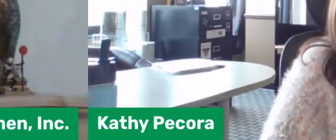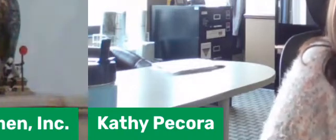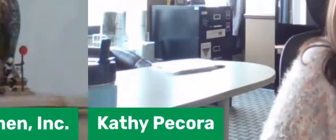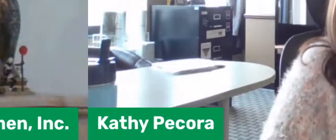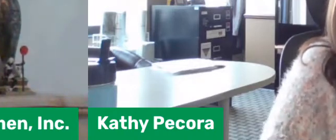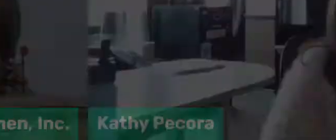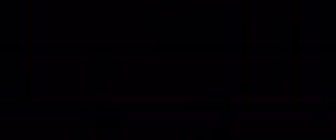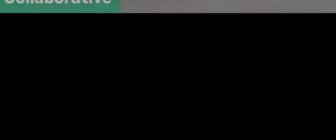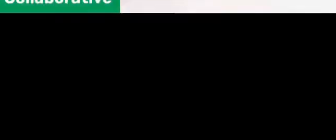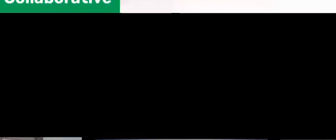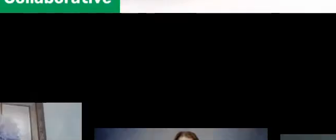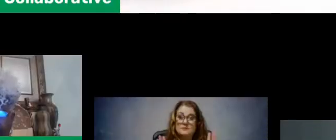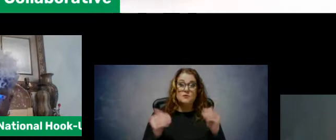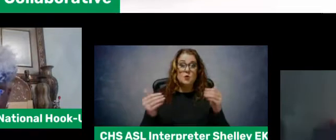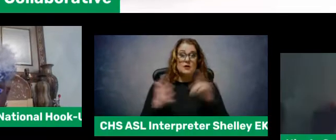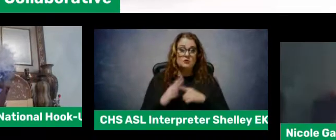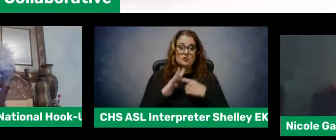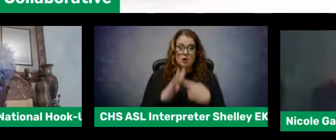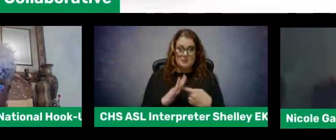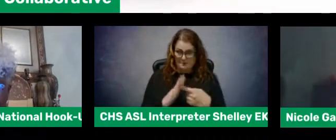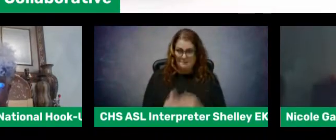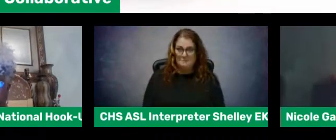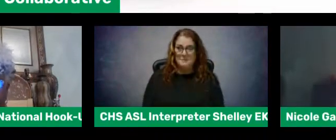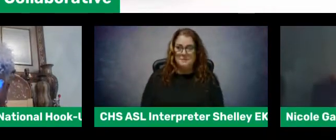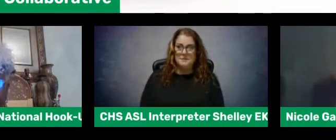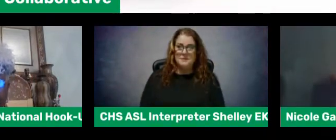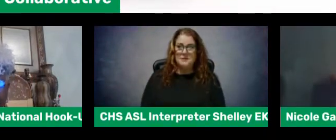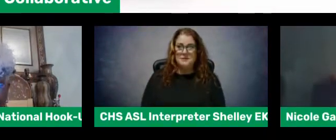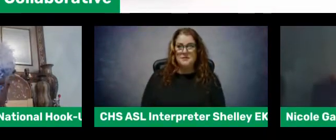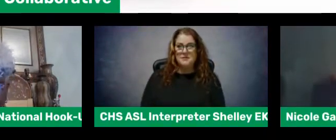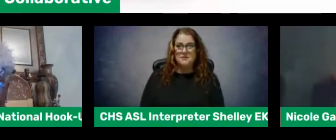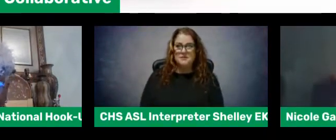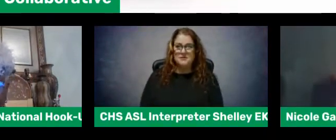Okay, we'll go ahead and get started.